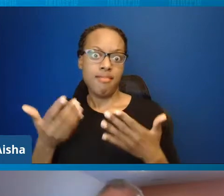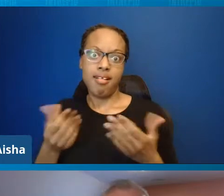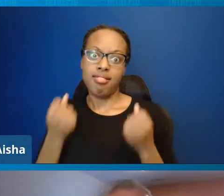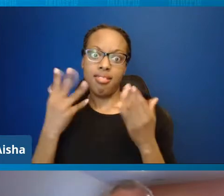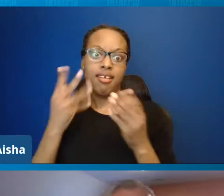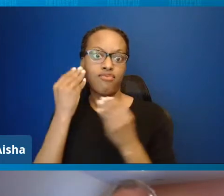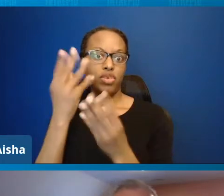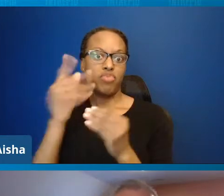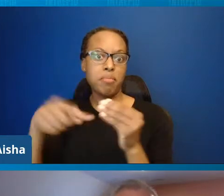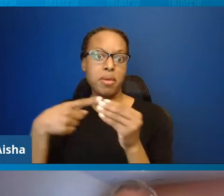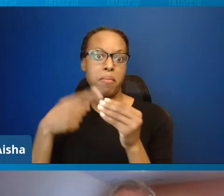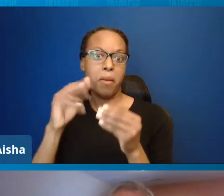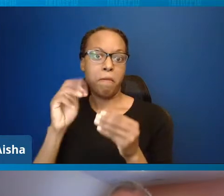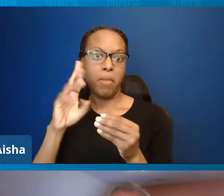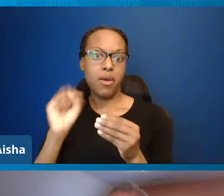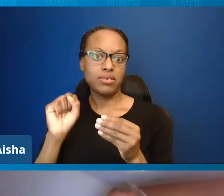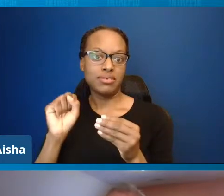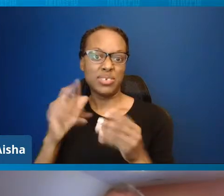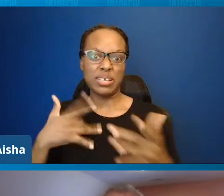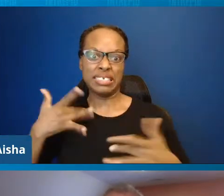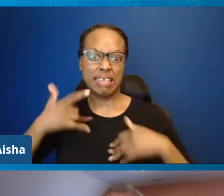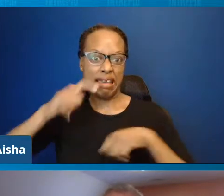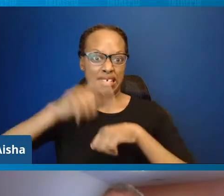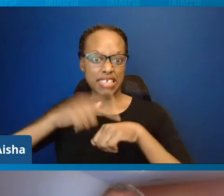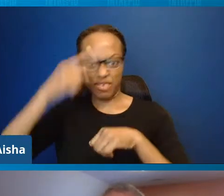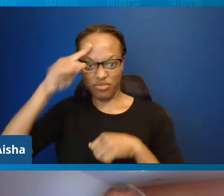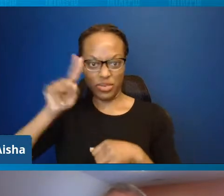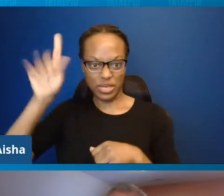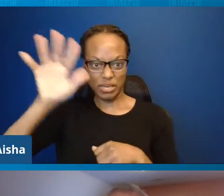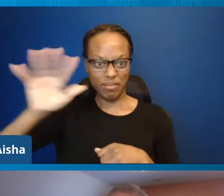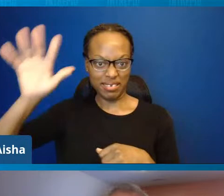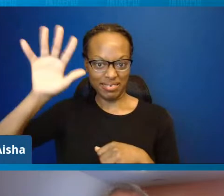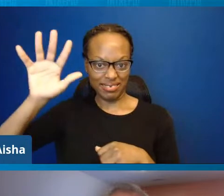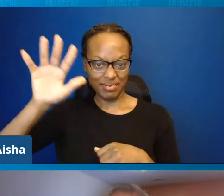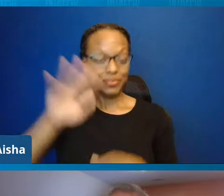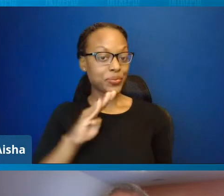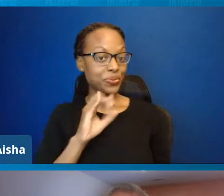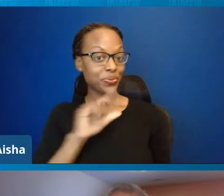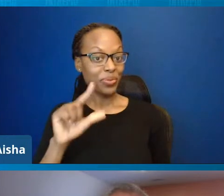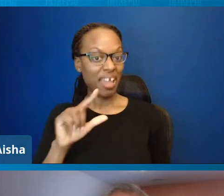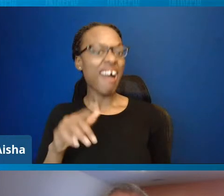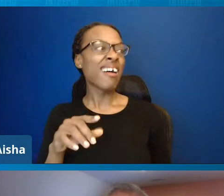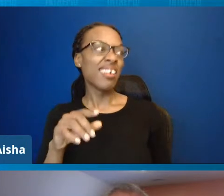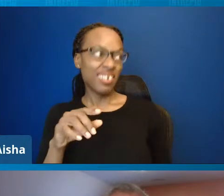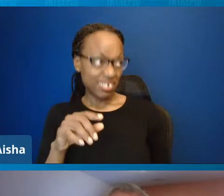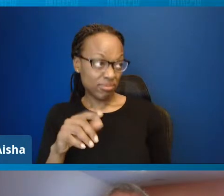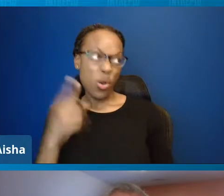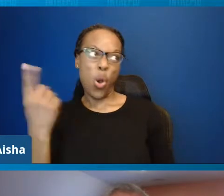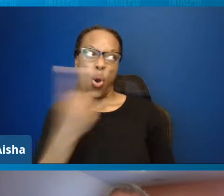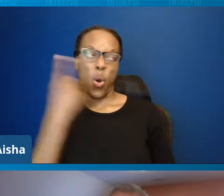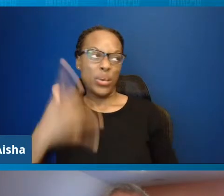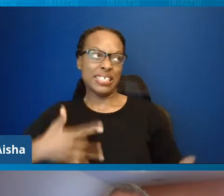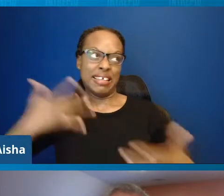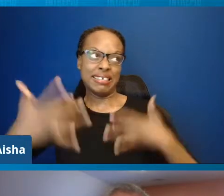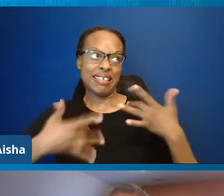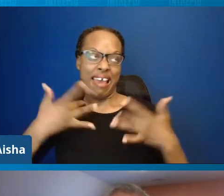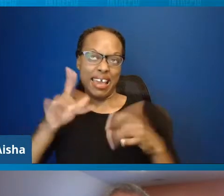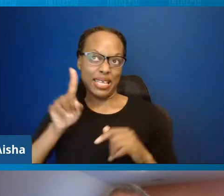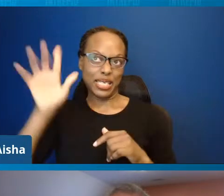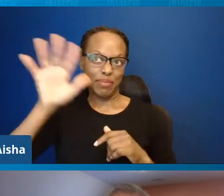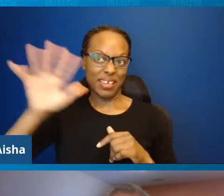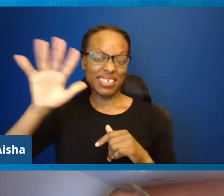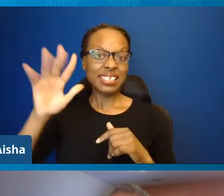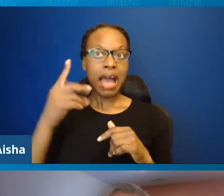really is. Is it ever not an exciting time for space, though? I got to say, there was nothing like seeing the faces of those people in mission control. I know. Which meant